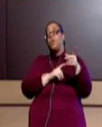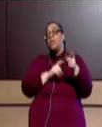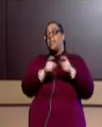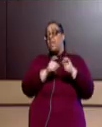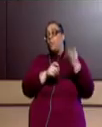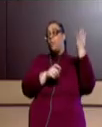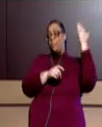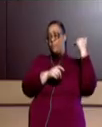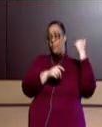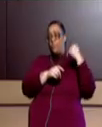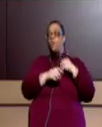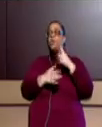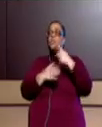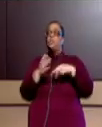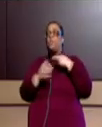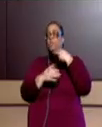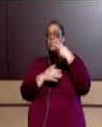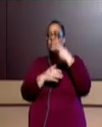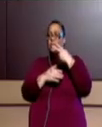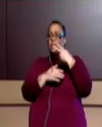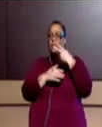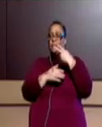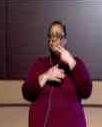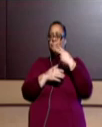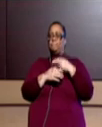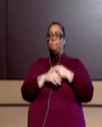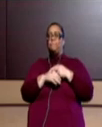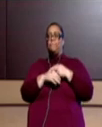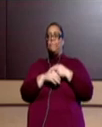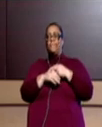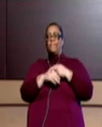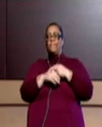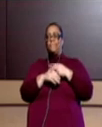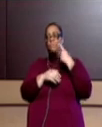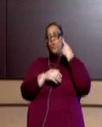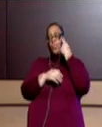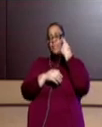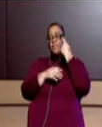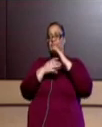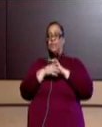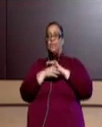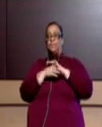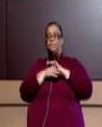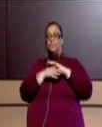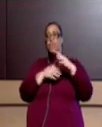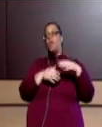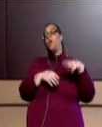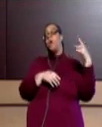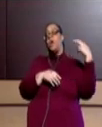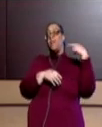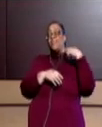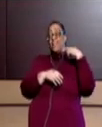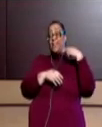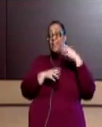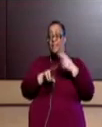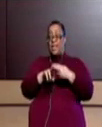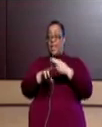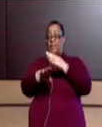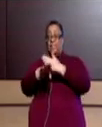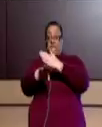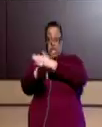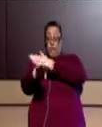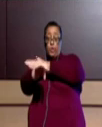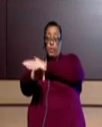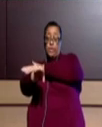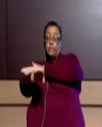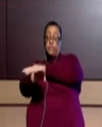lately that has been coming to you mentally? They did a report, domestic violence has increased. Absolutely. This